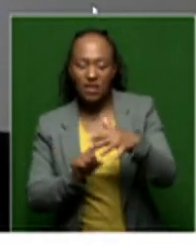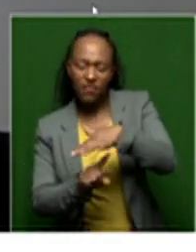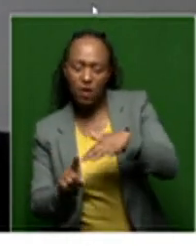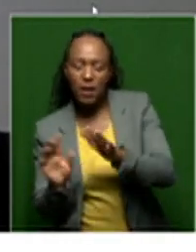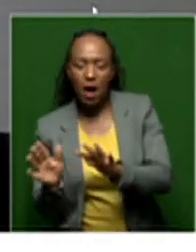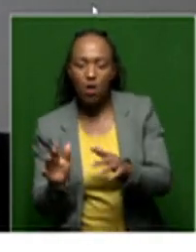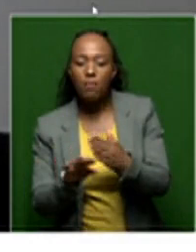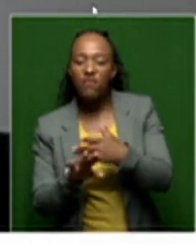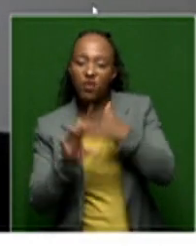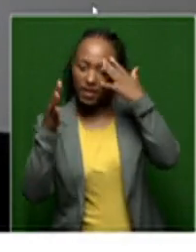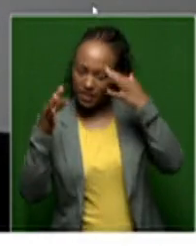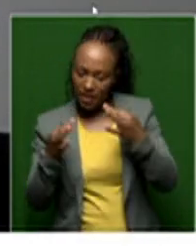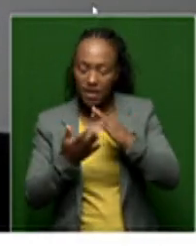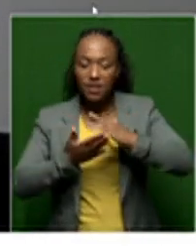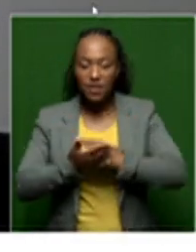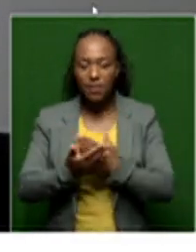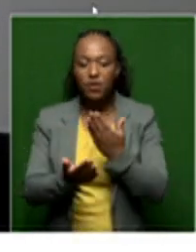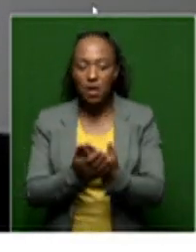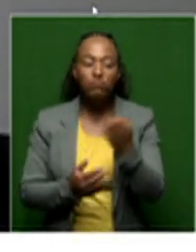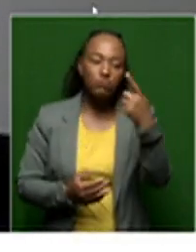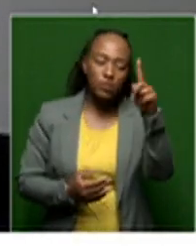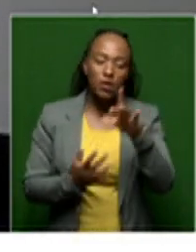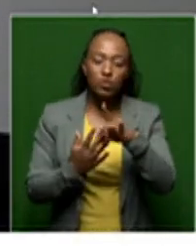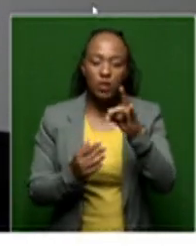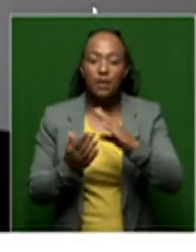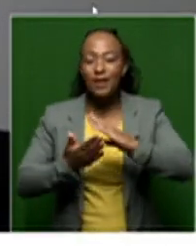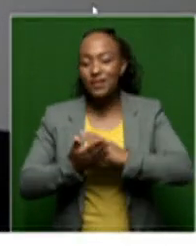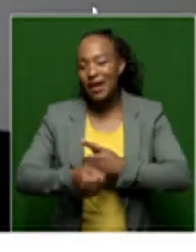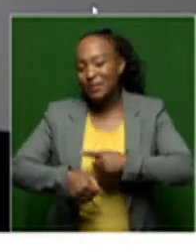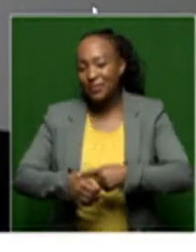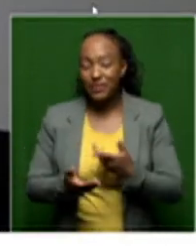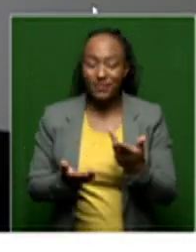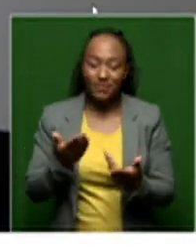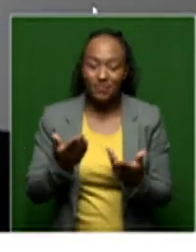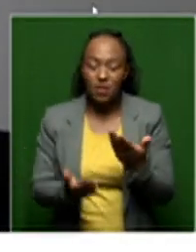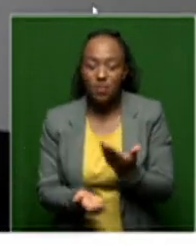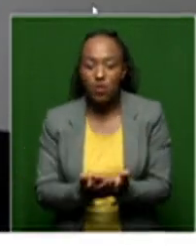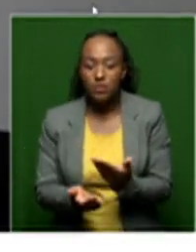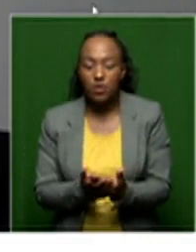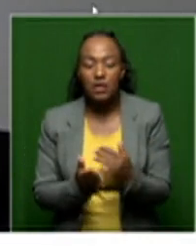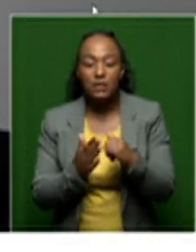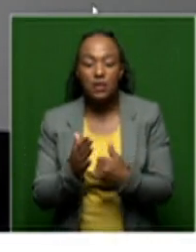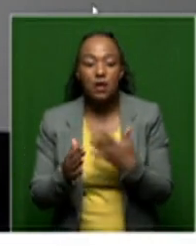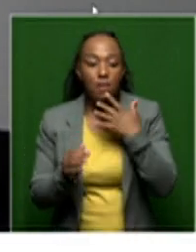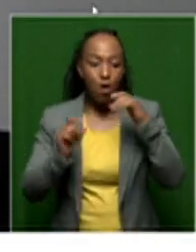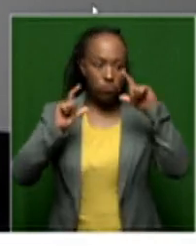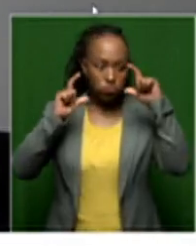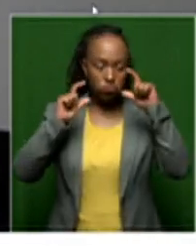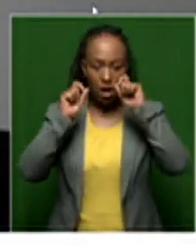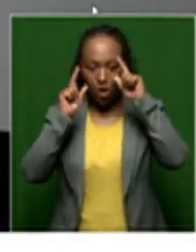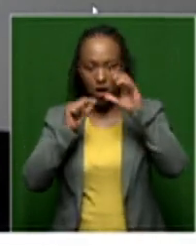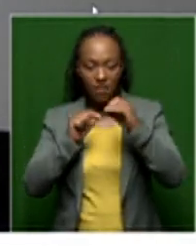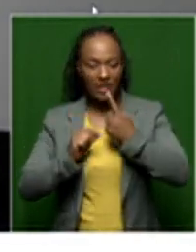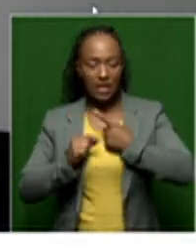decision. So in some instances, it might be the right choice, but you could also just become more vigilant, become more aware,